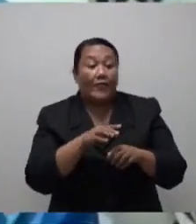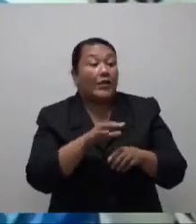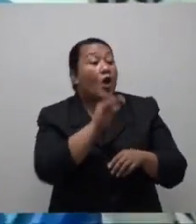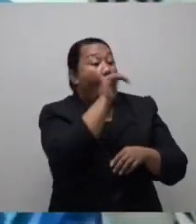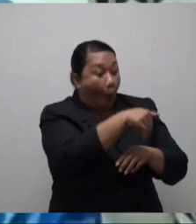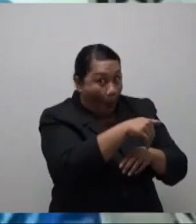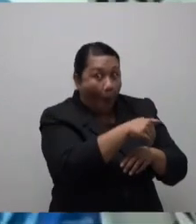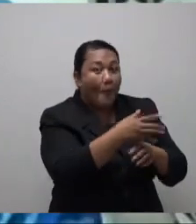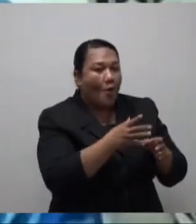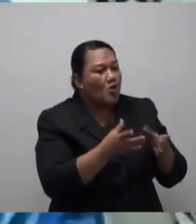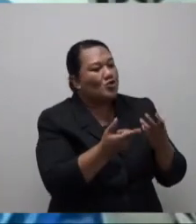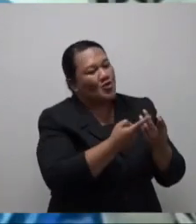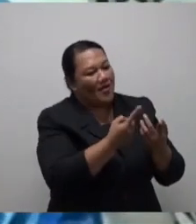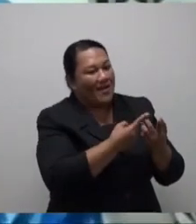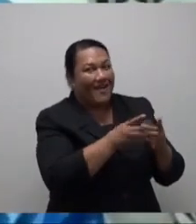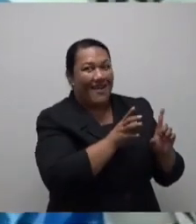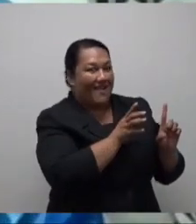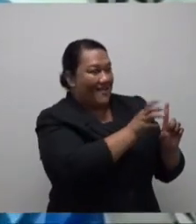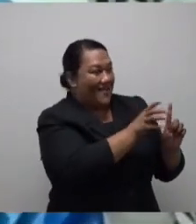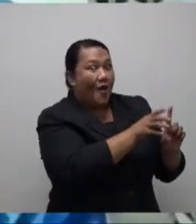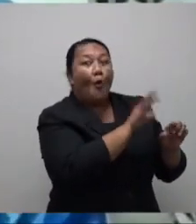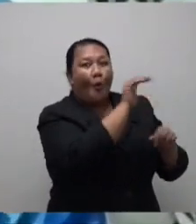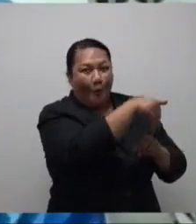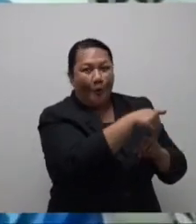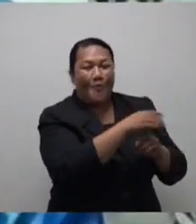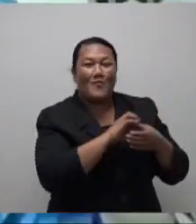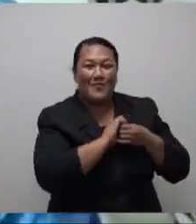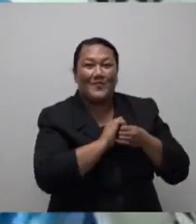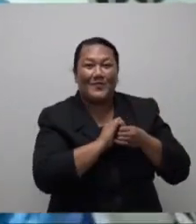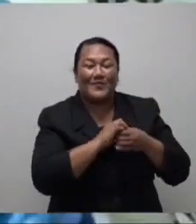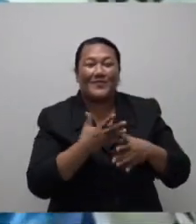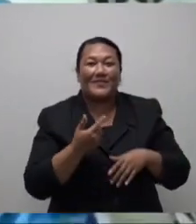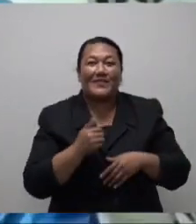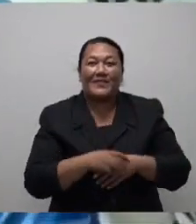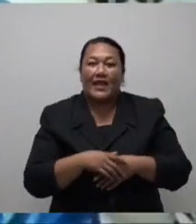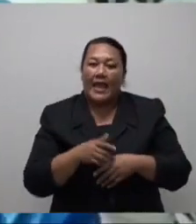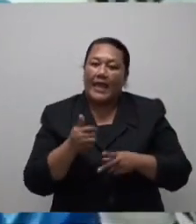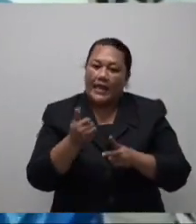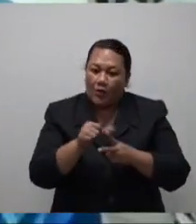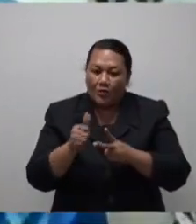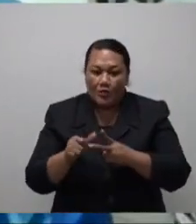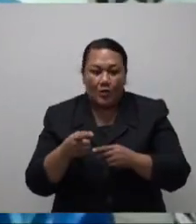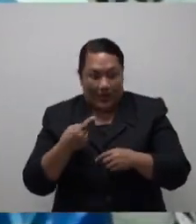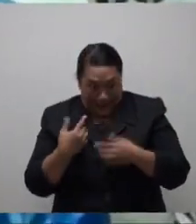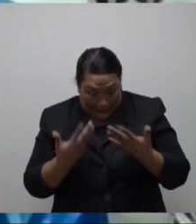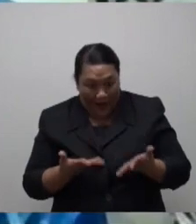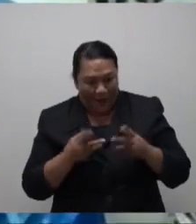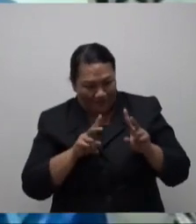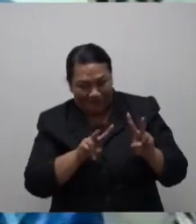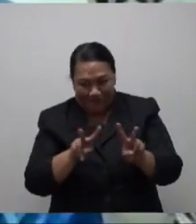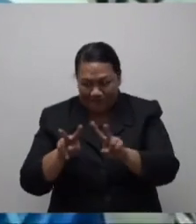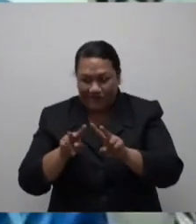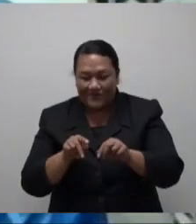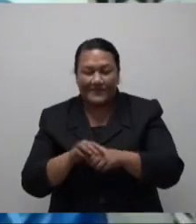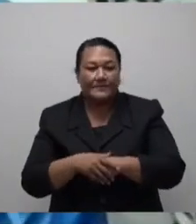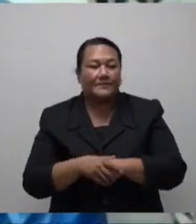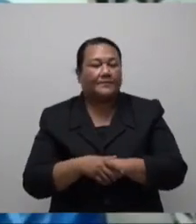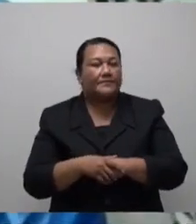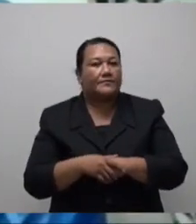protocol, as well as those that are awaiting retrieval. Services continue